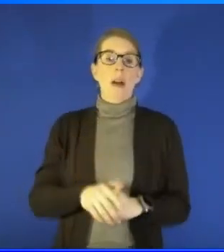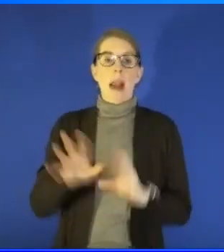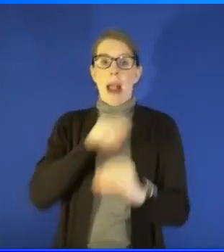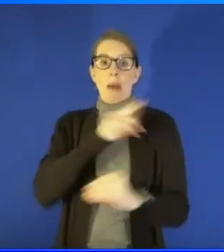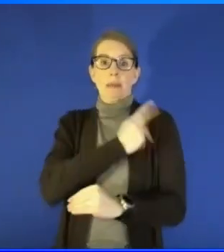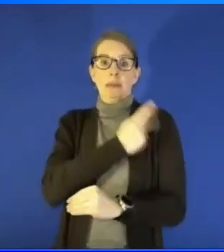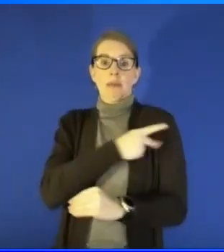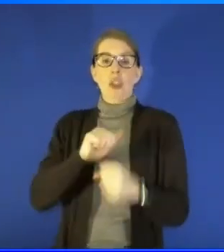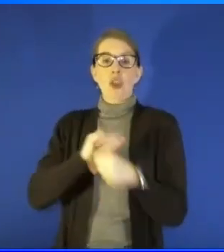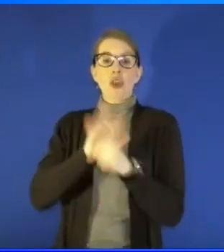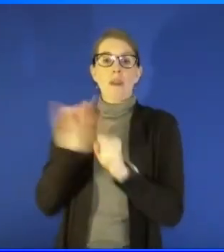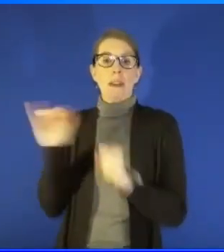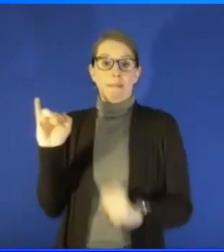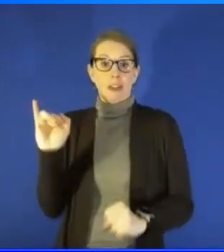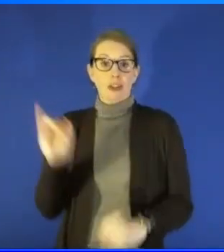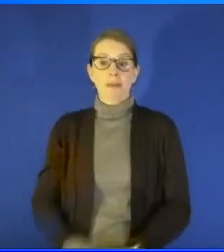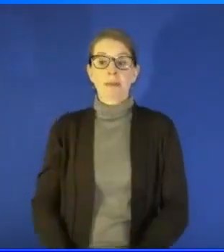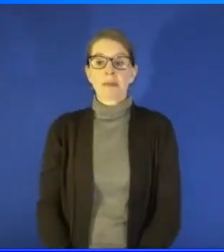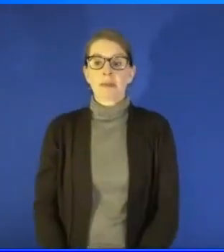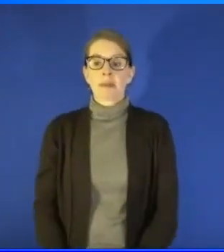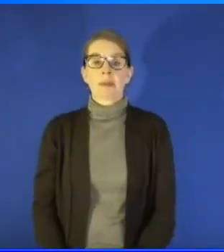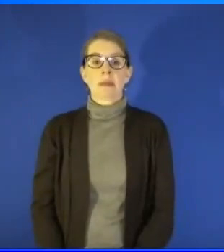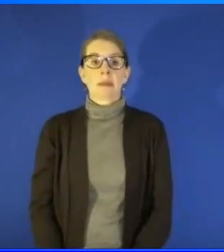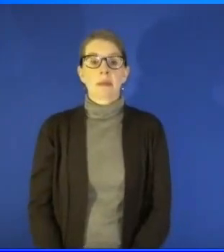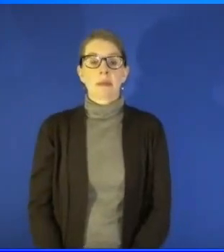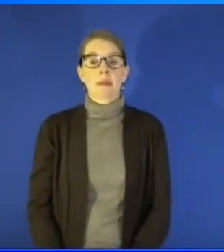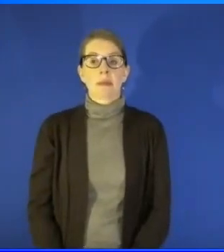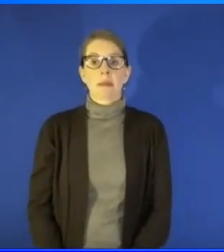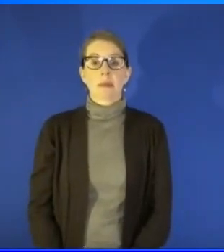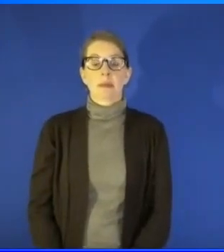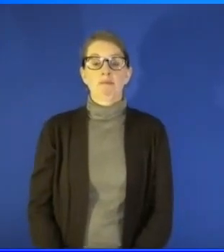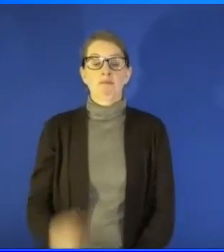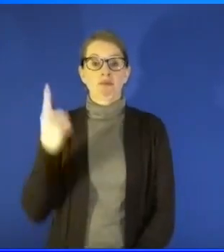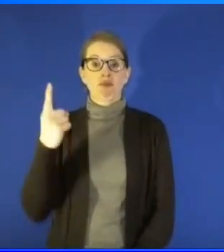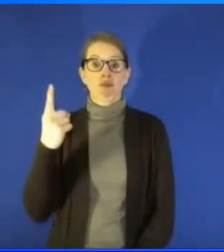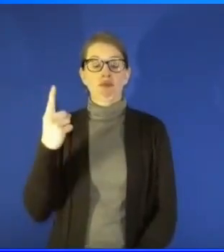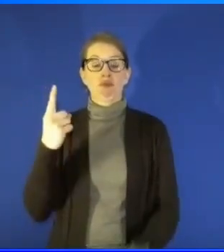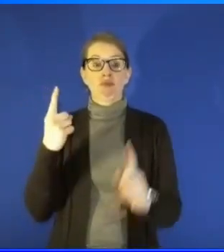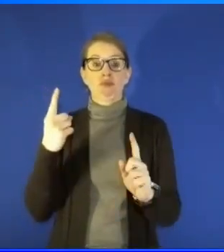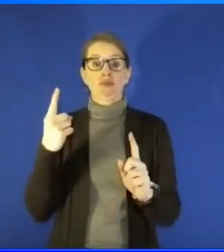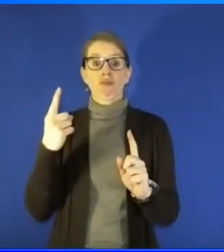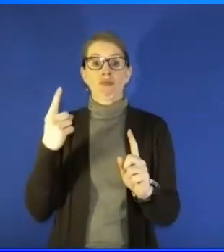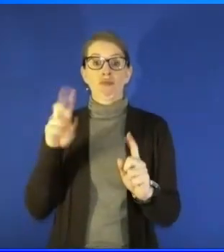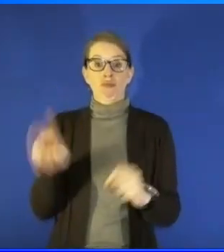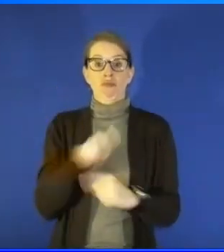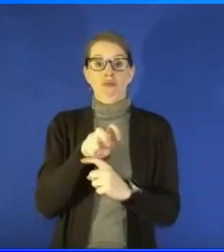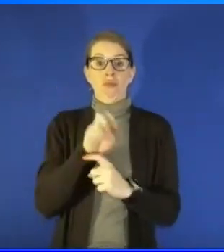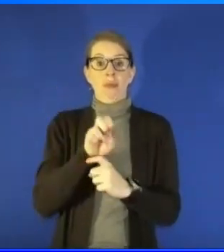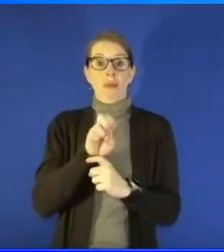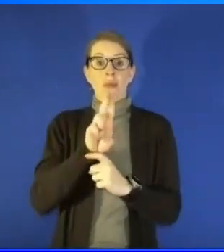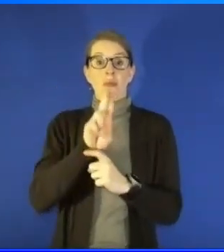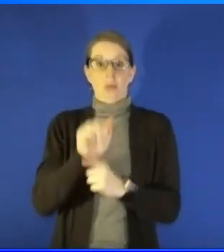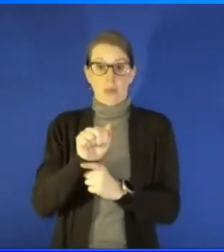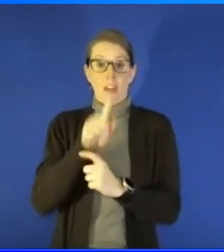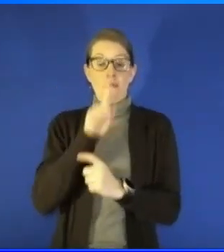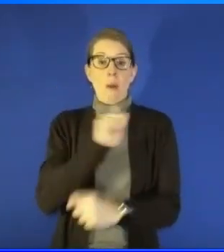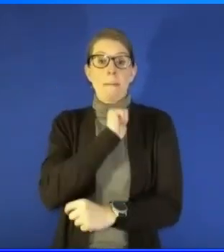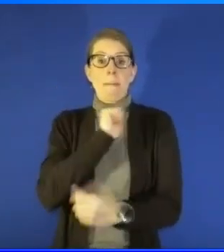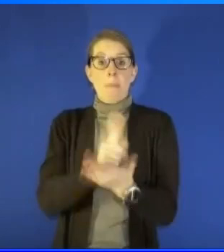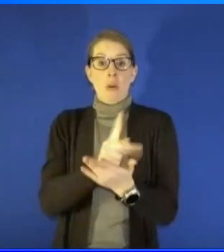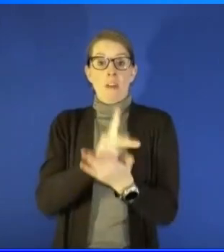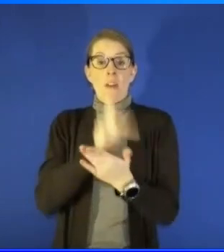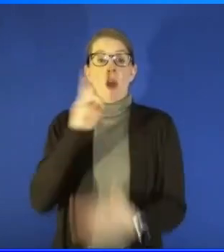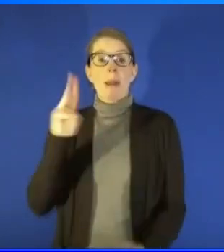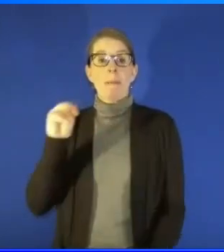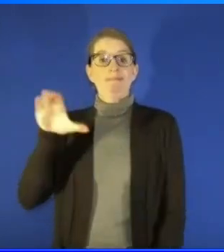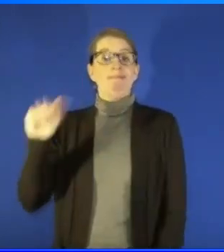infection. One of those went on to under EUA to be approved for a monoclonal antibody